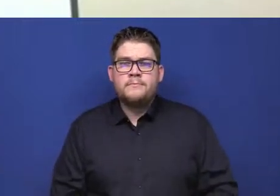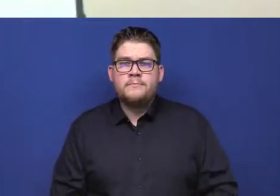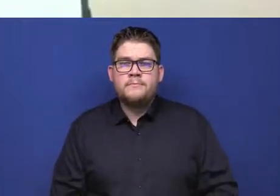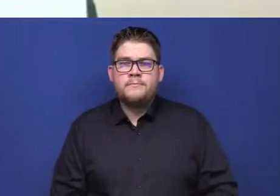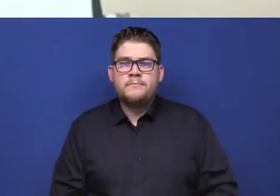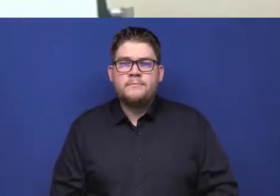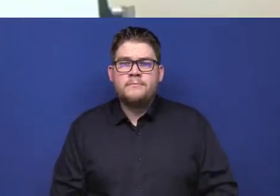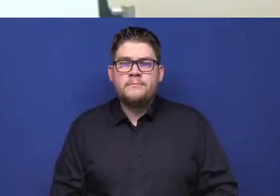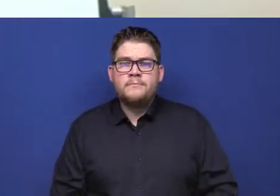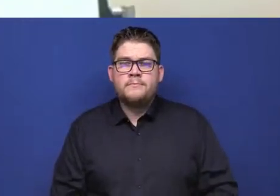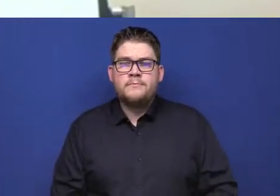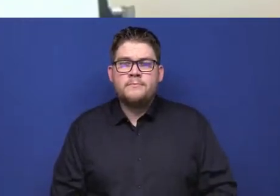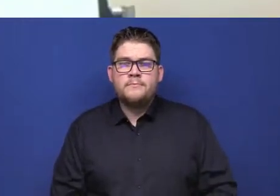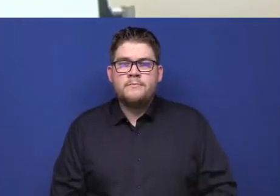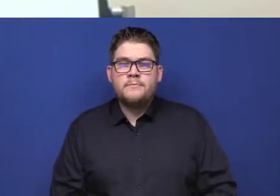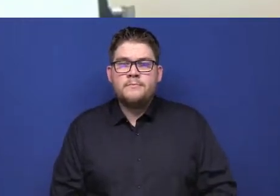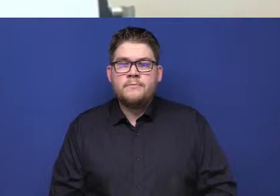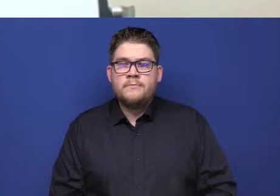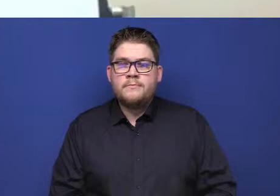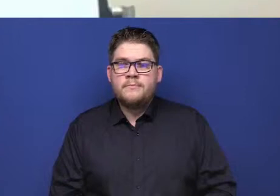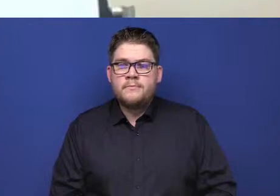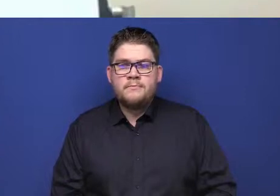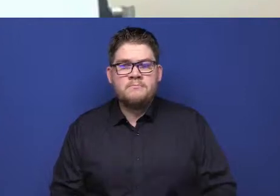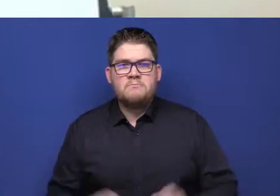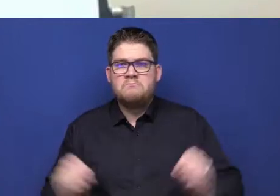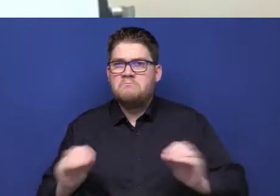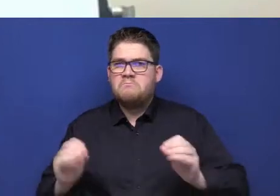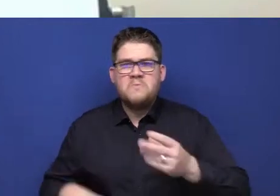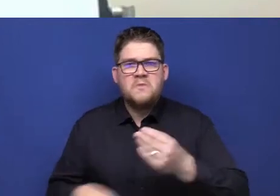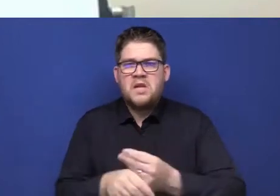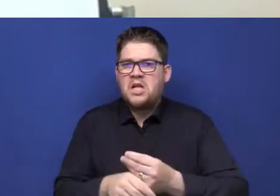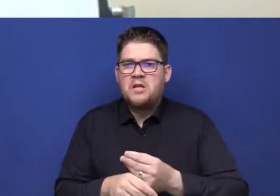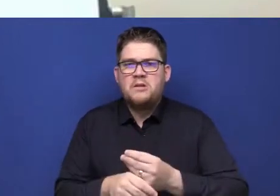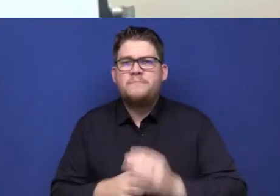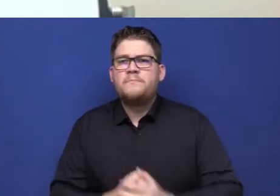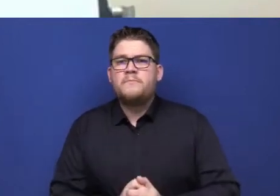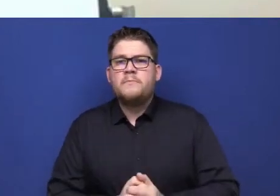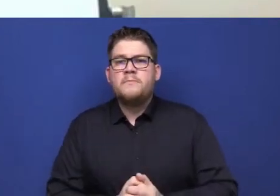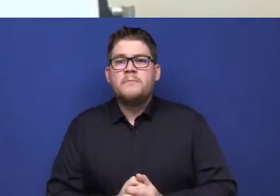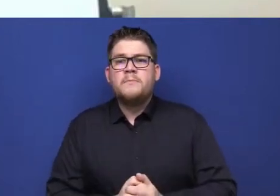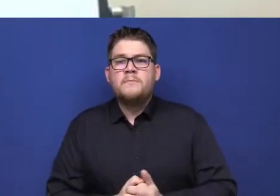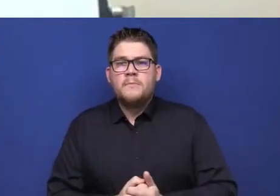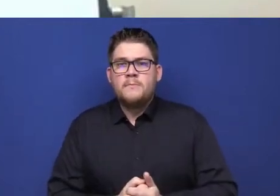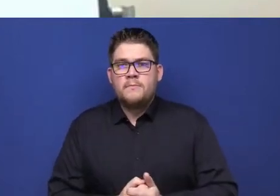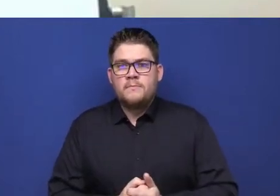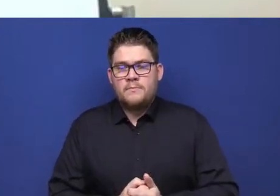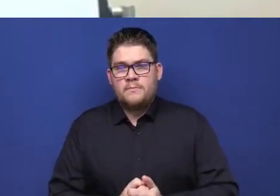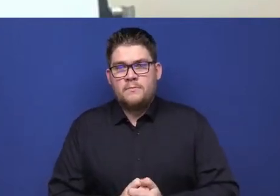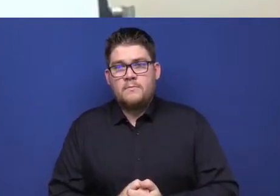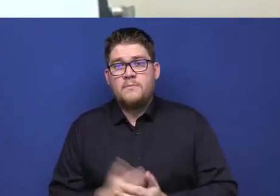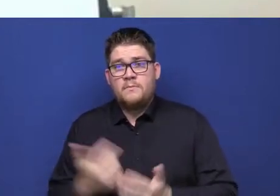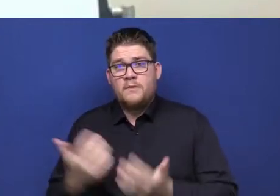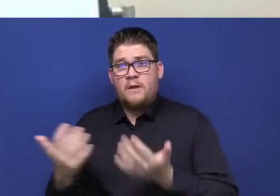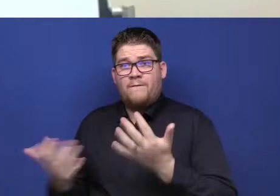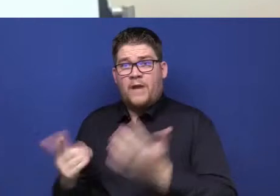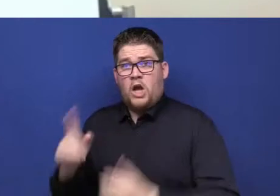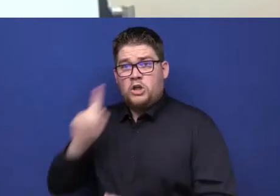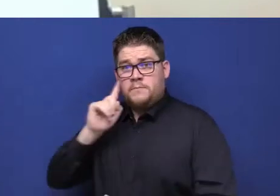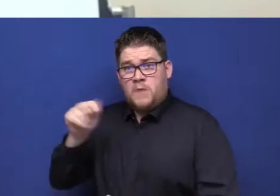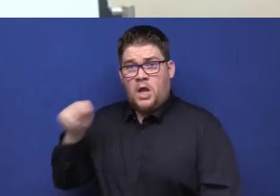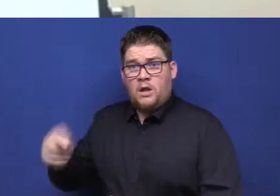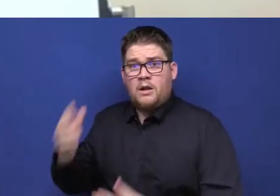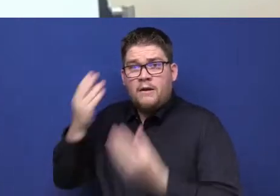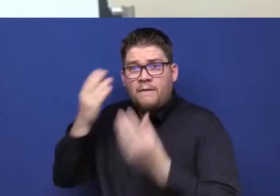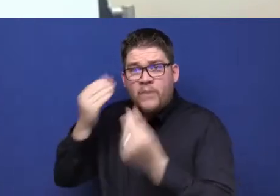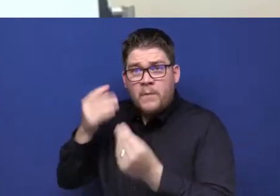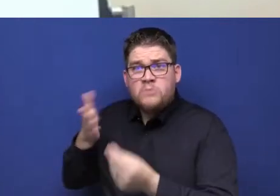the Fire Smart information, that information for homeowners and for communities, is widely available and can be applied anywhere across the province. And we certainly encourage